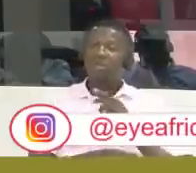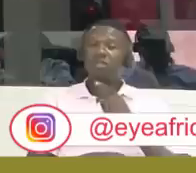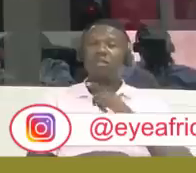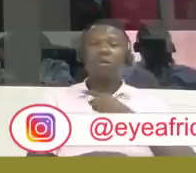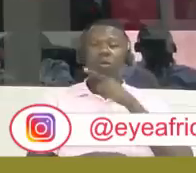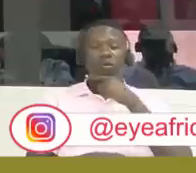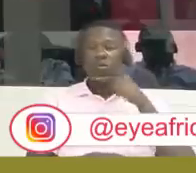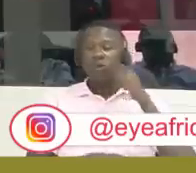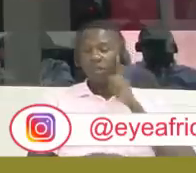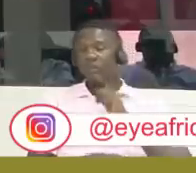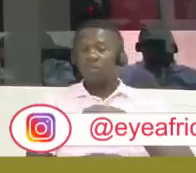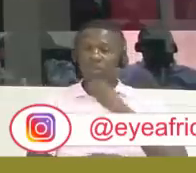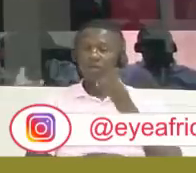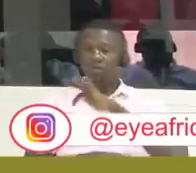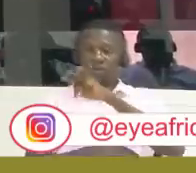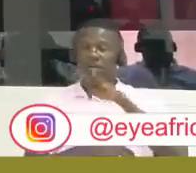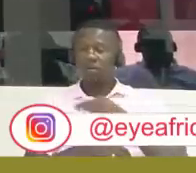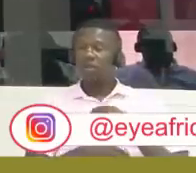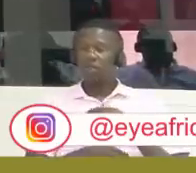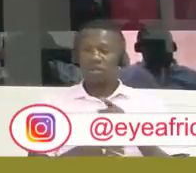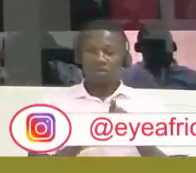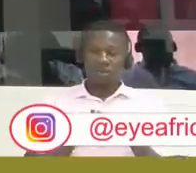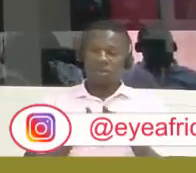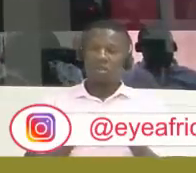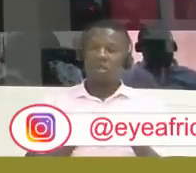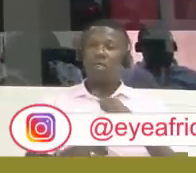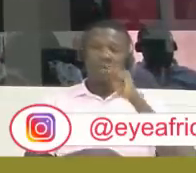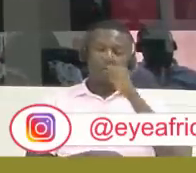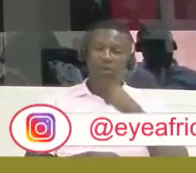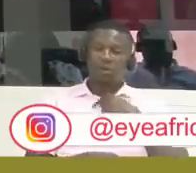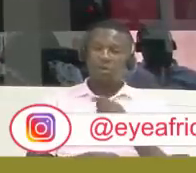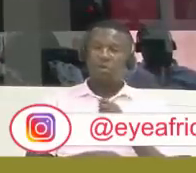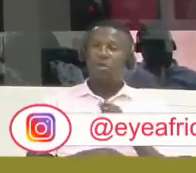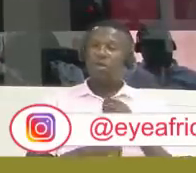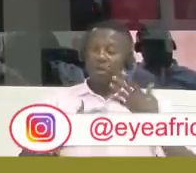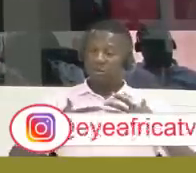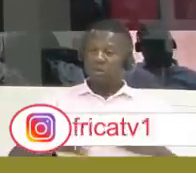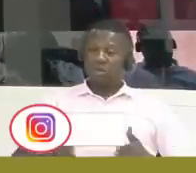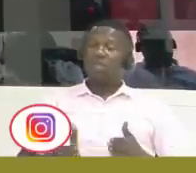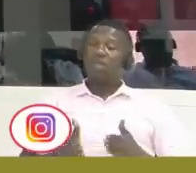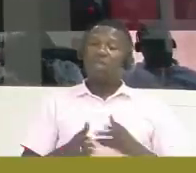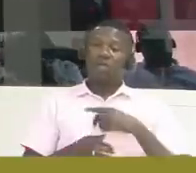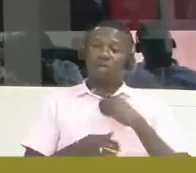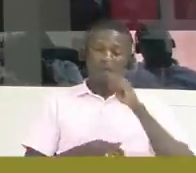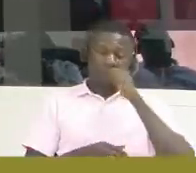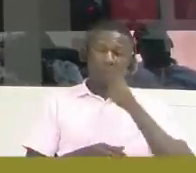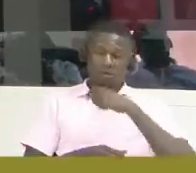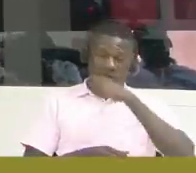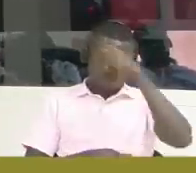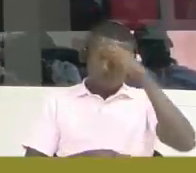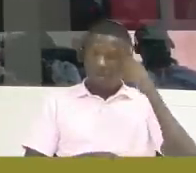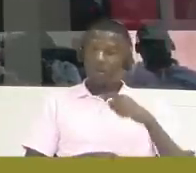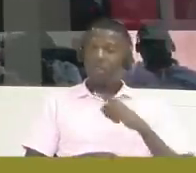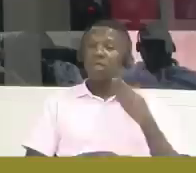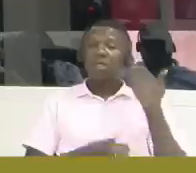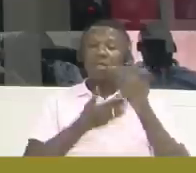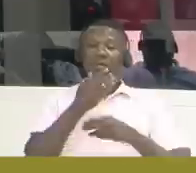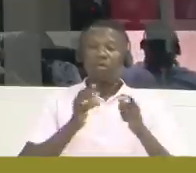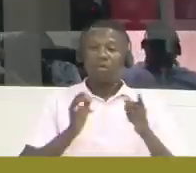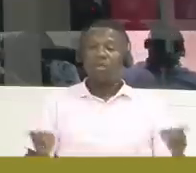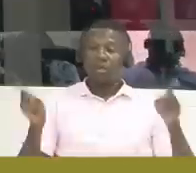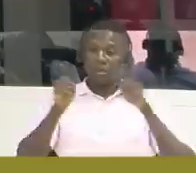of humanity and died on duty while serving humanity. He never participated directly in